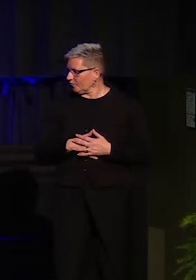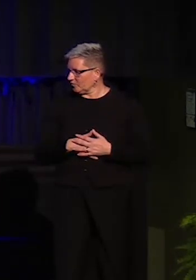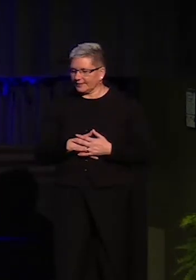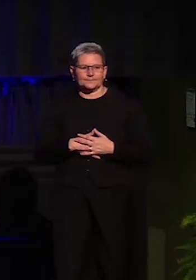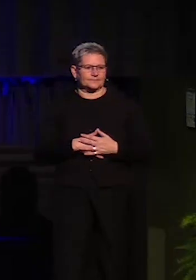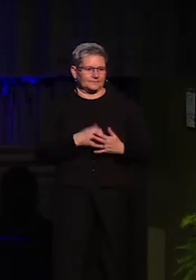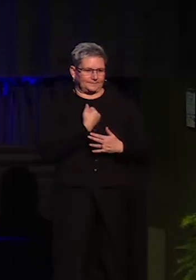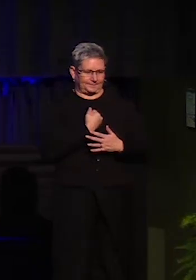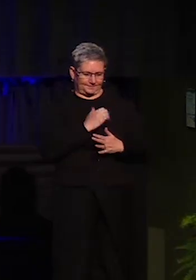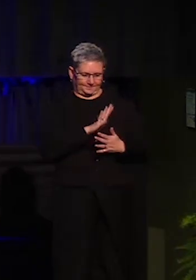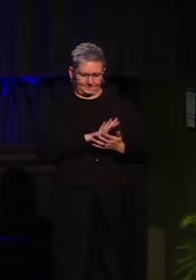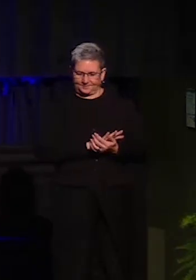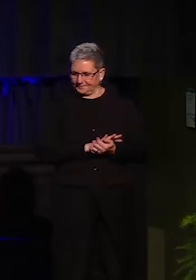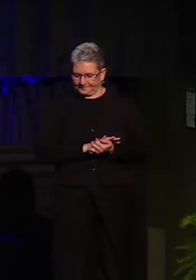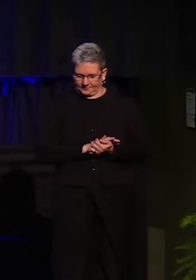Excuse me.